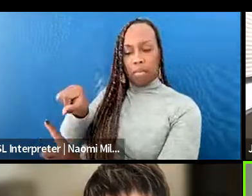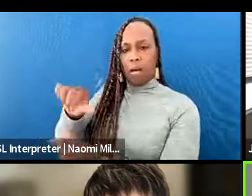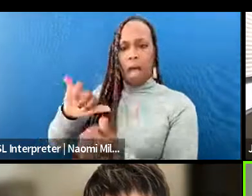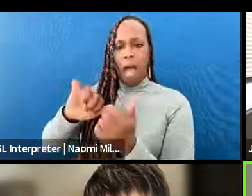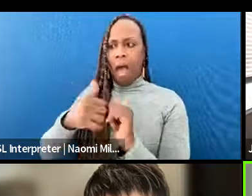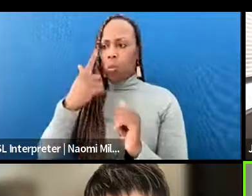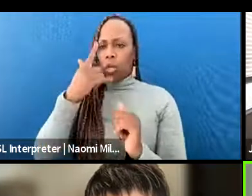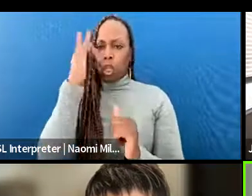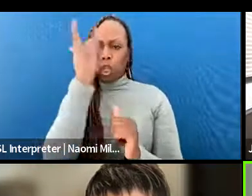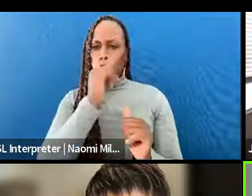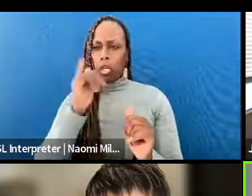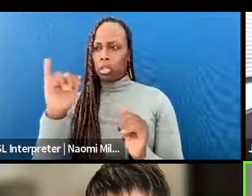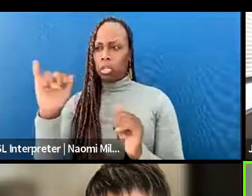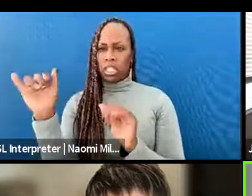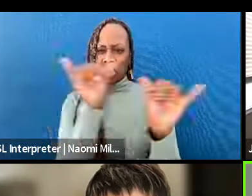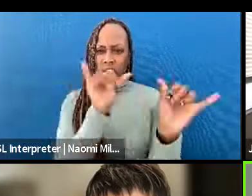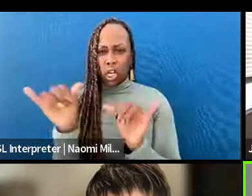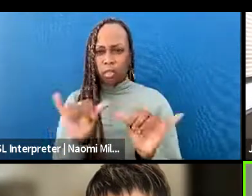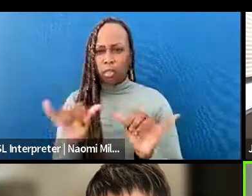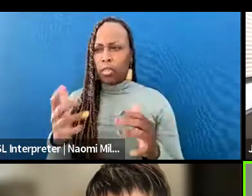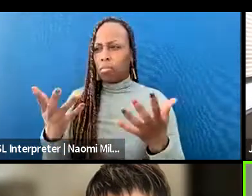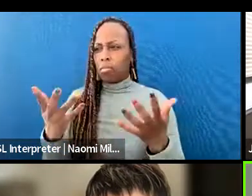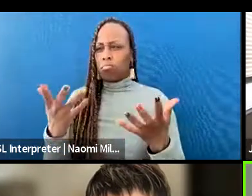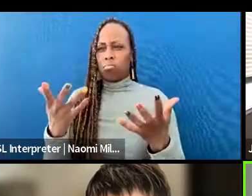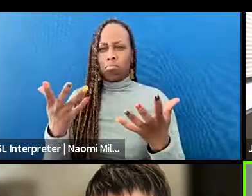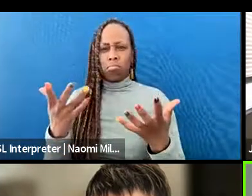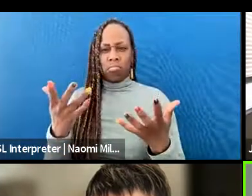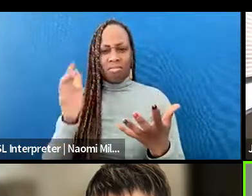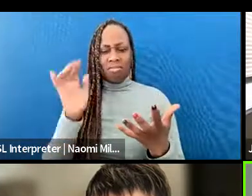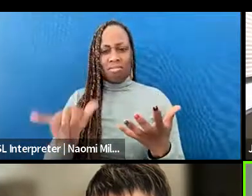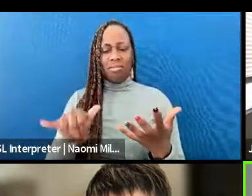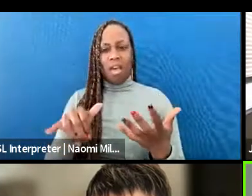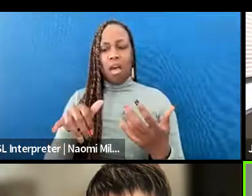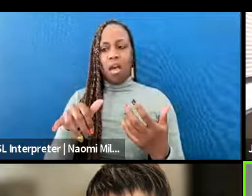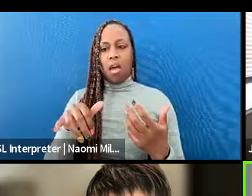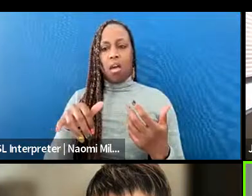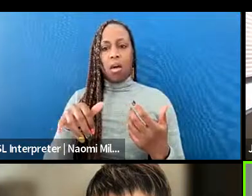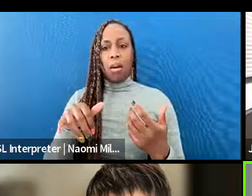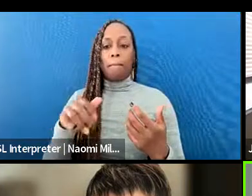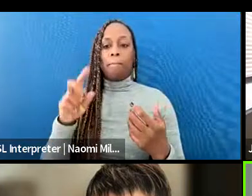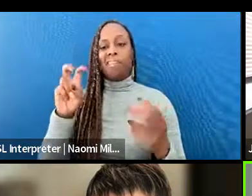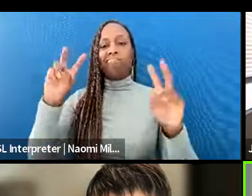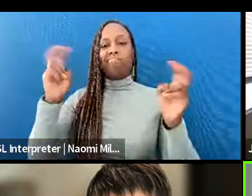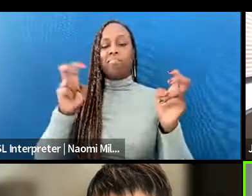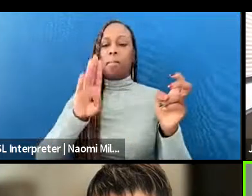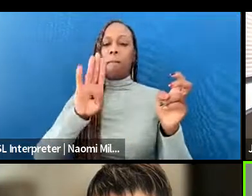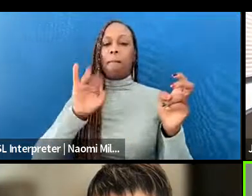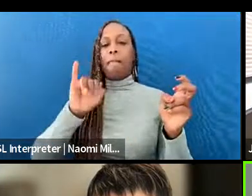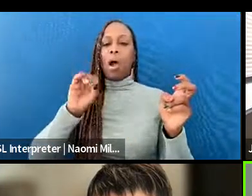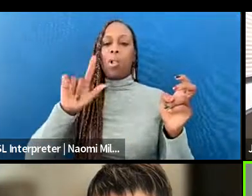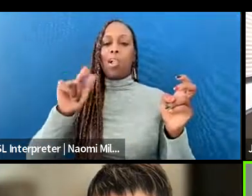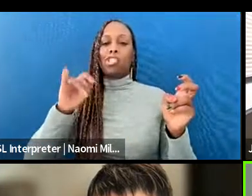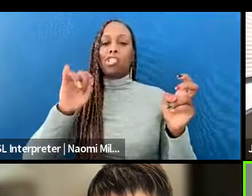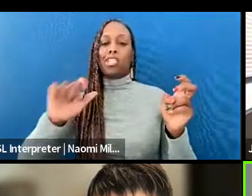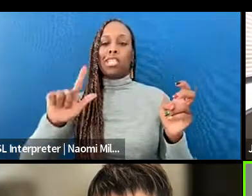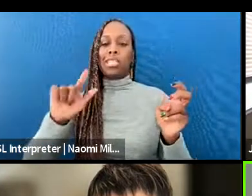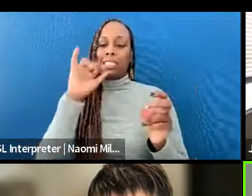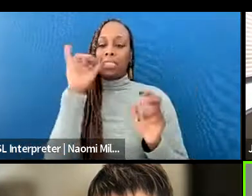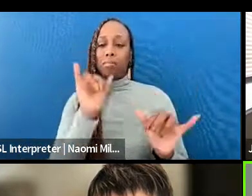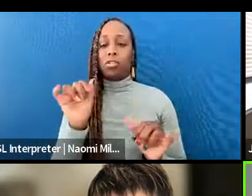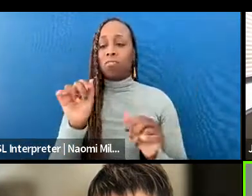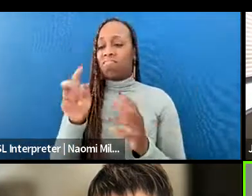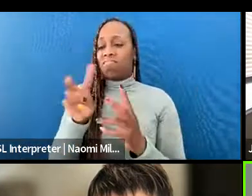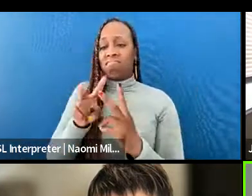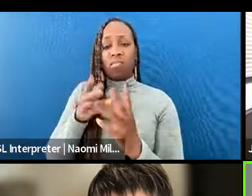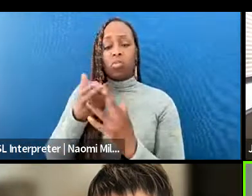each other or look like each other, be biologically similar, whether it's through genetic